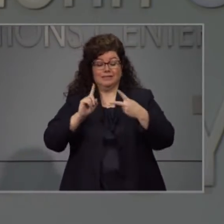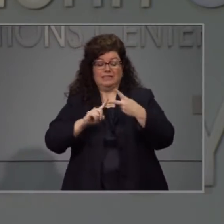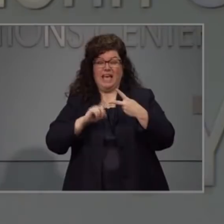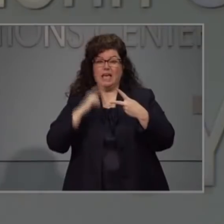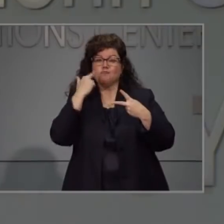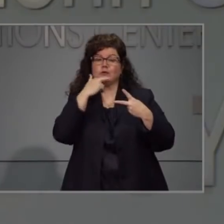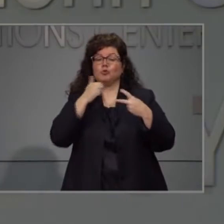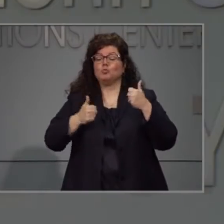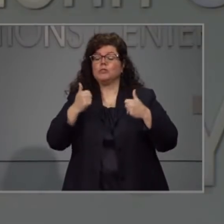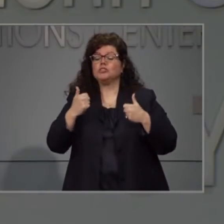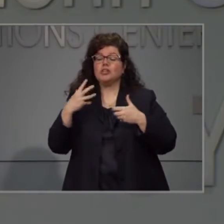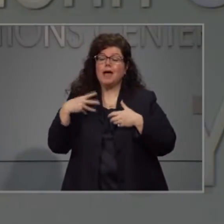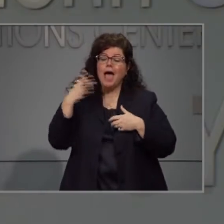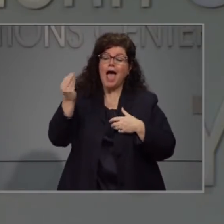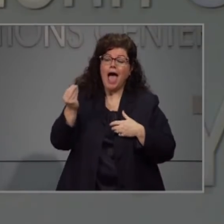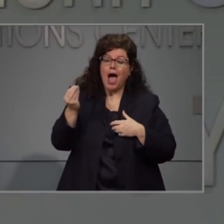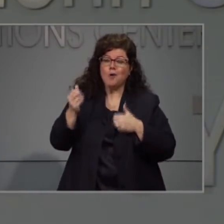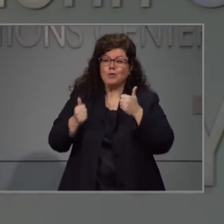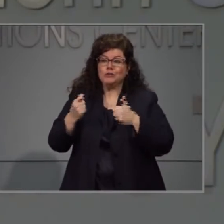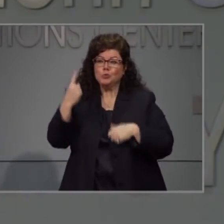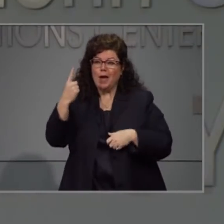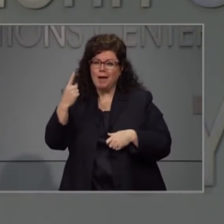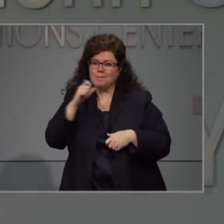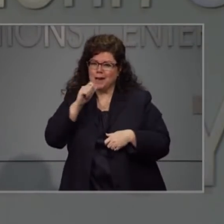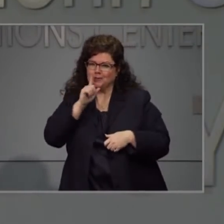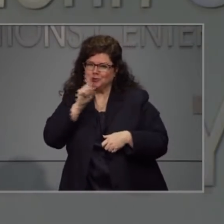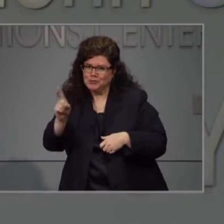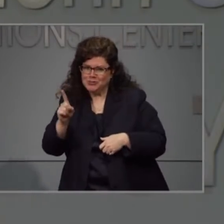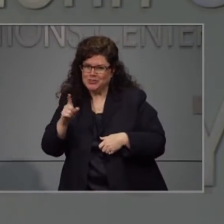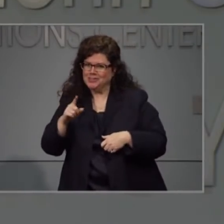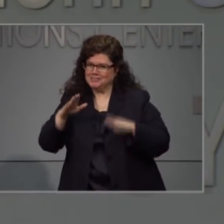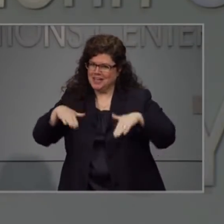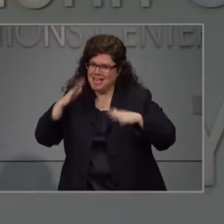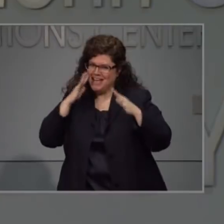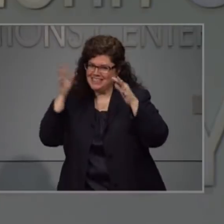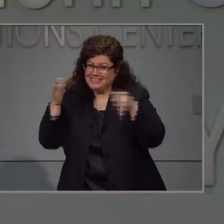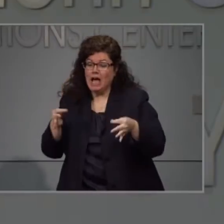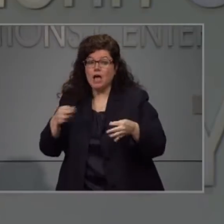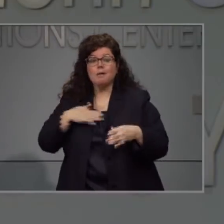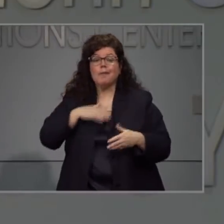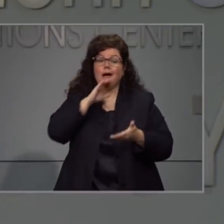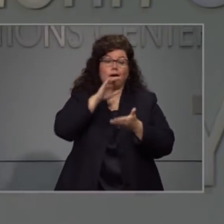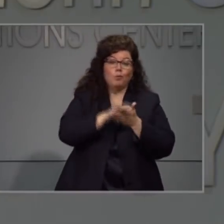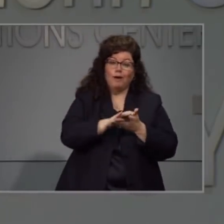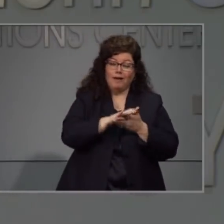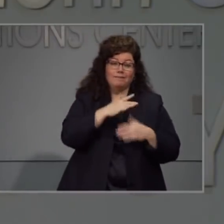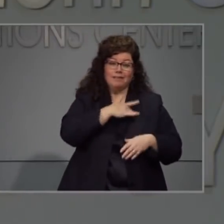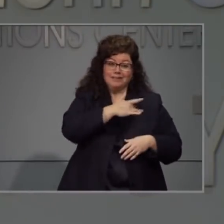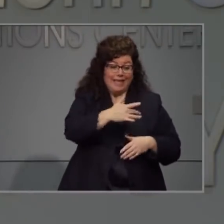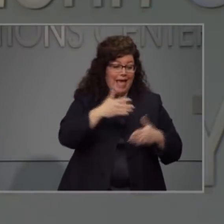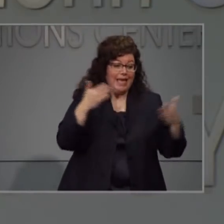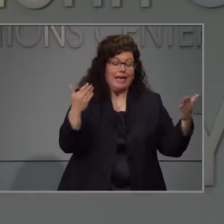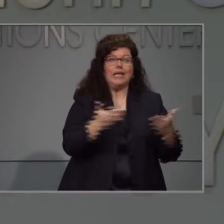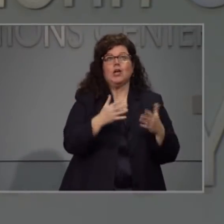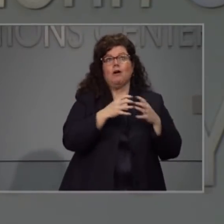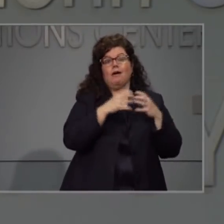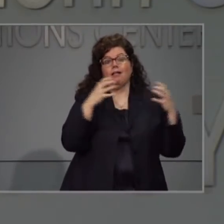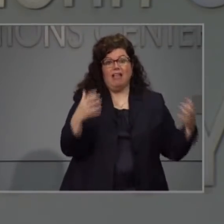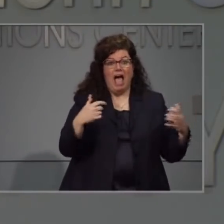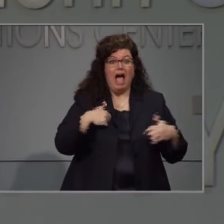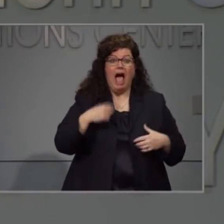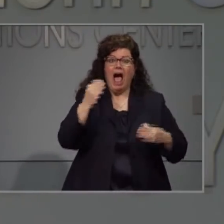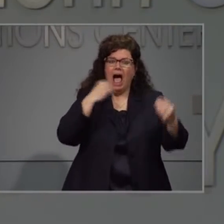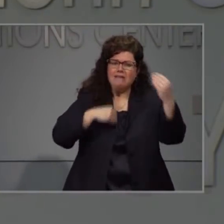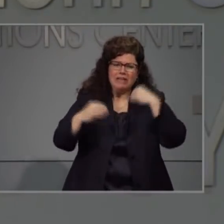go to. My life has either been at the executive residence or here at the Emergency Operations Center. I've eaten a lot of